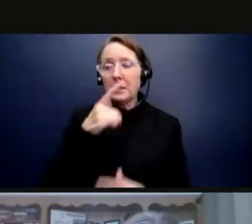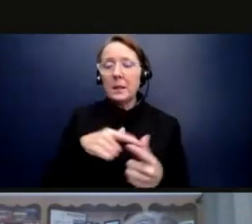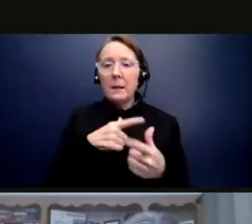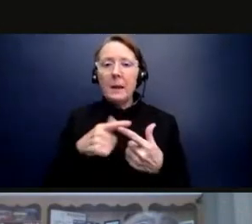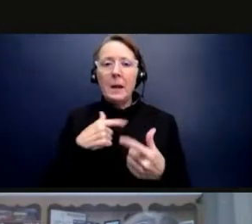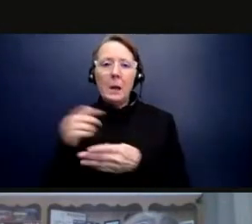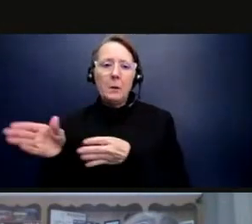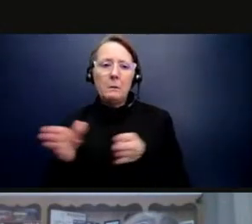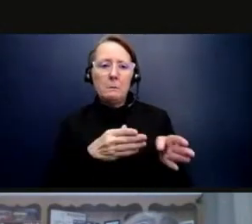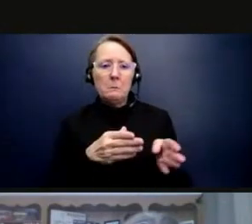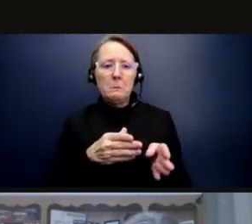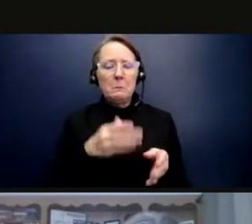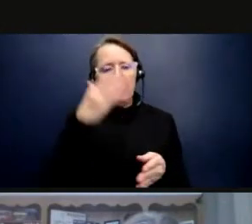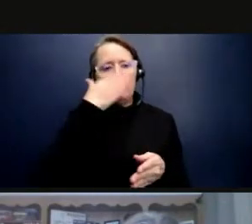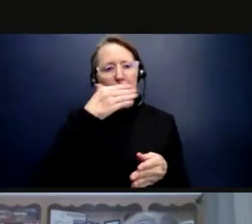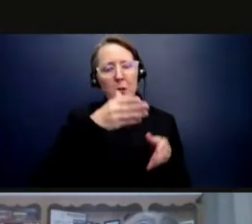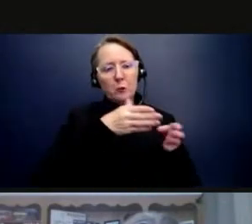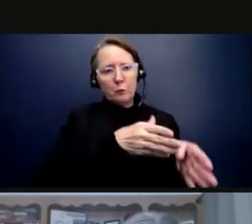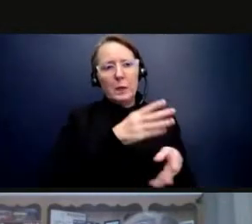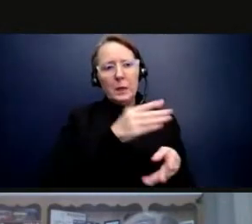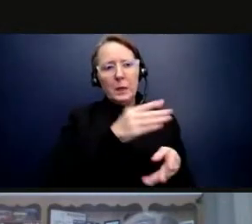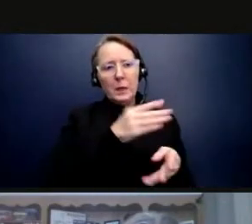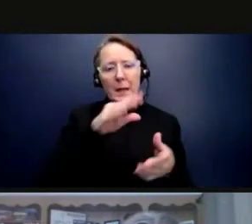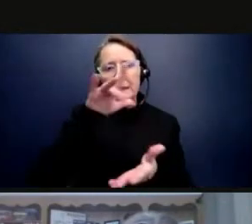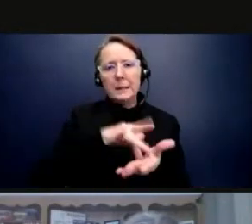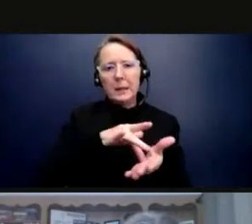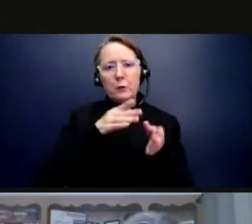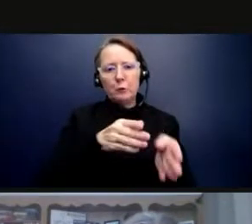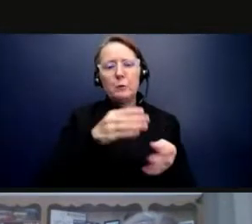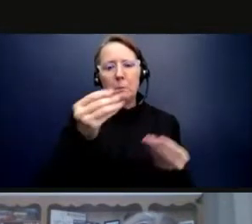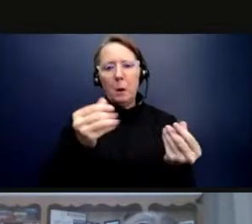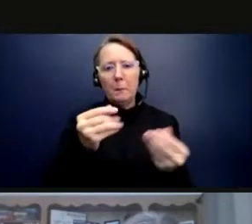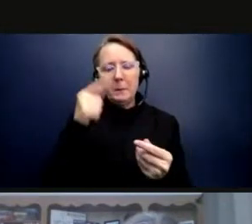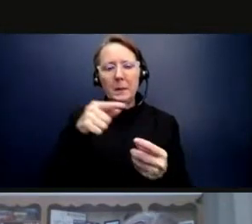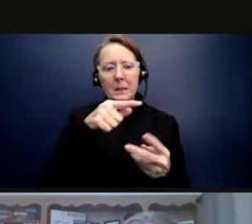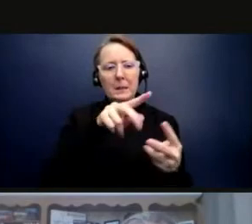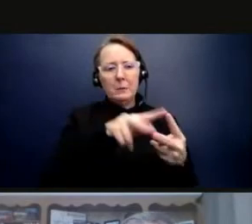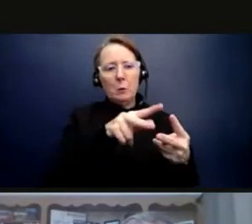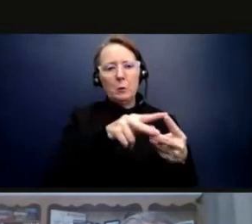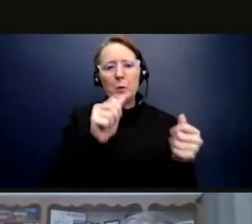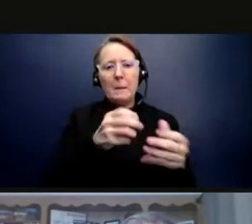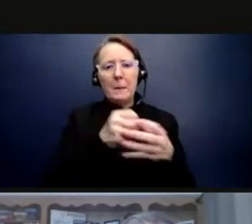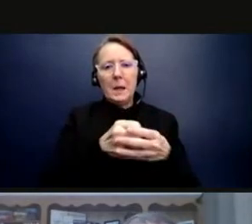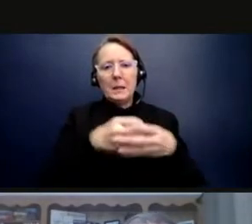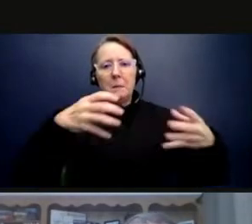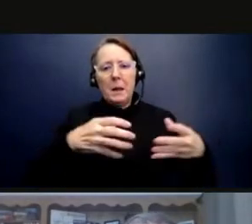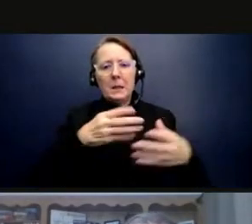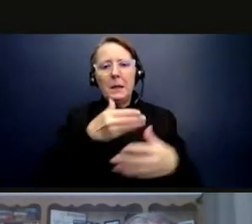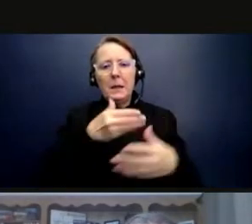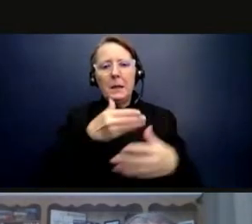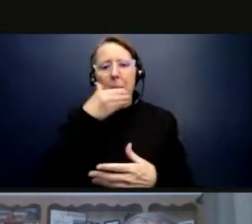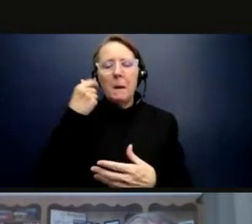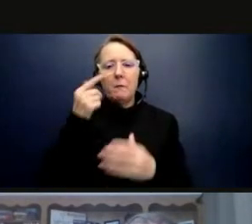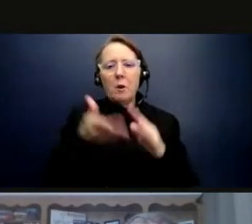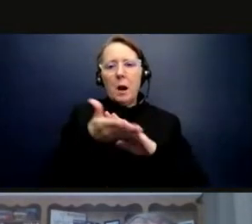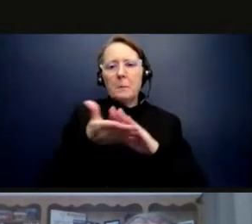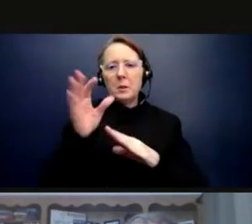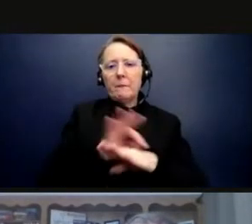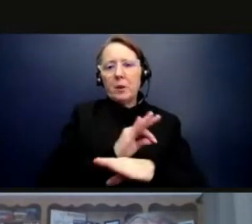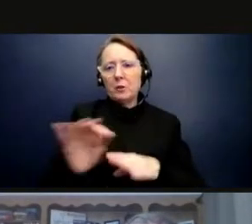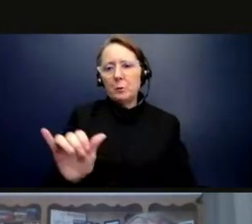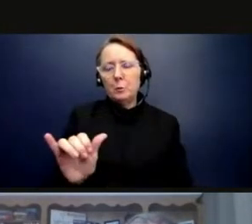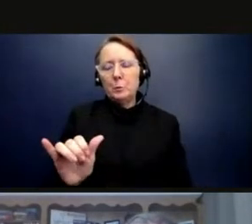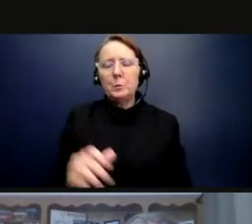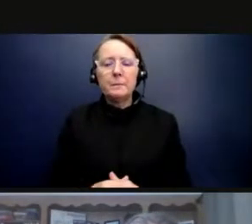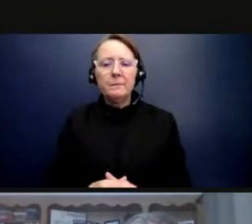towards, the Front Street and Center Street properties because they could be expanded and they're better for the, the operational functioning.